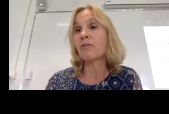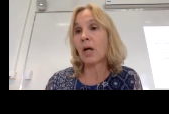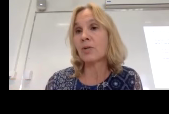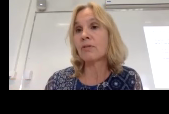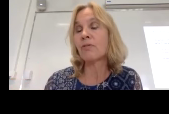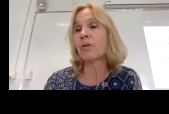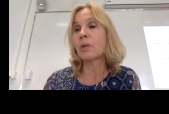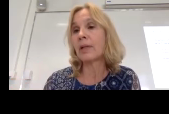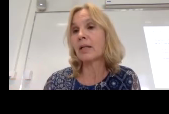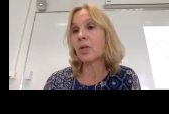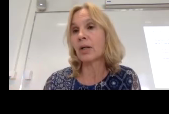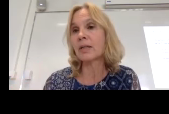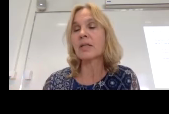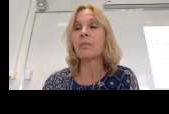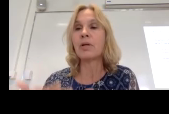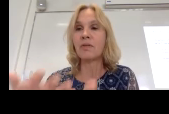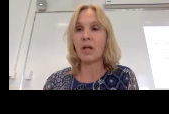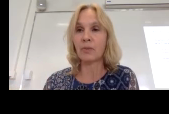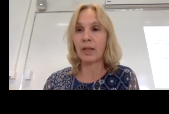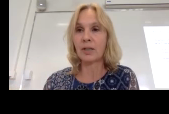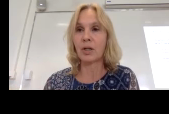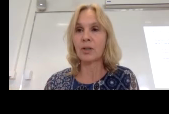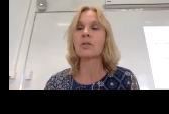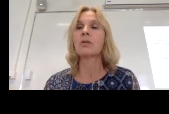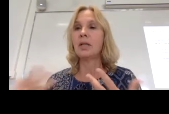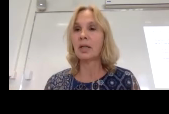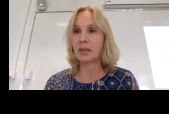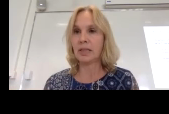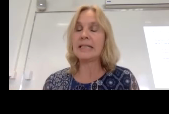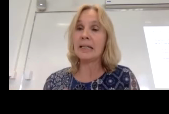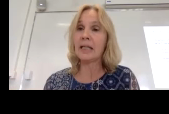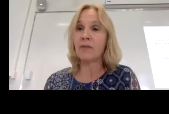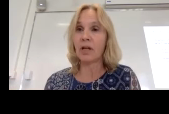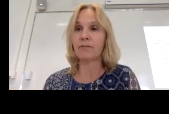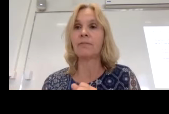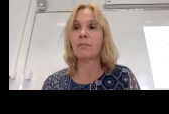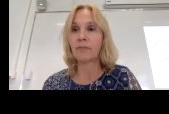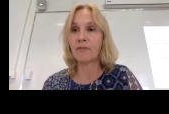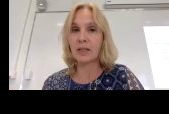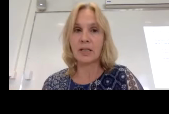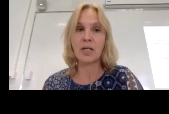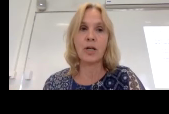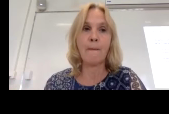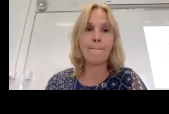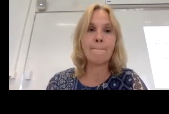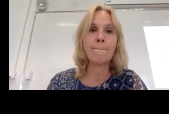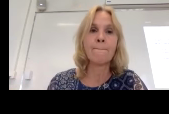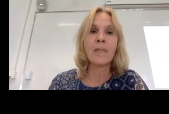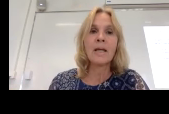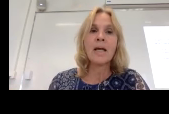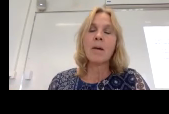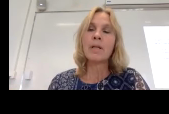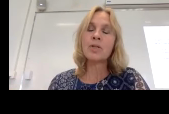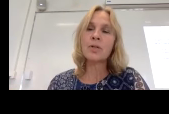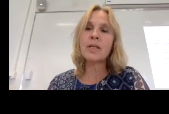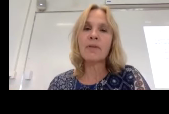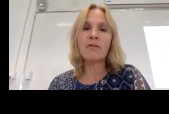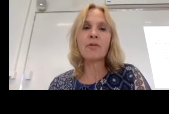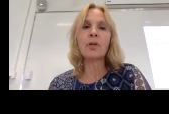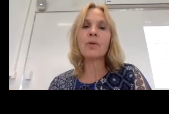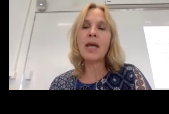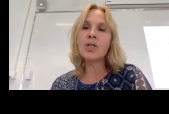reduced N400 for the related targets compared to the unrelated targets, indicative of facilitation. But it